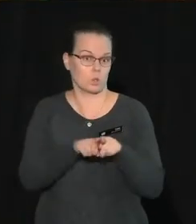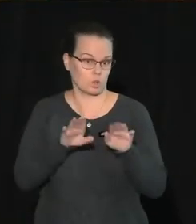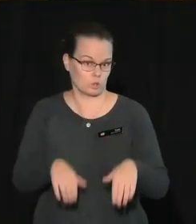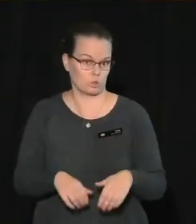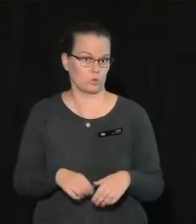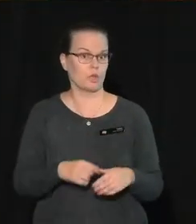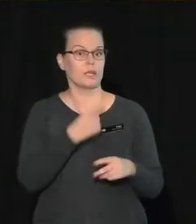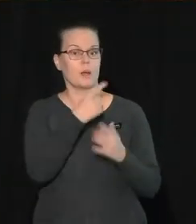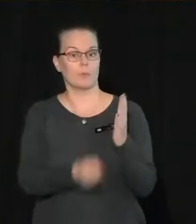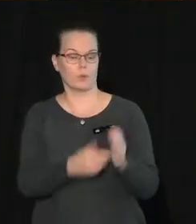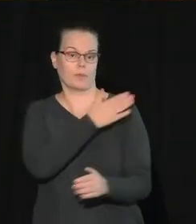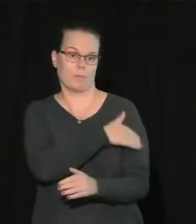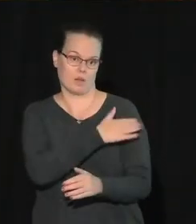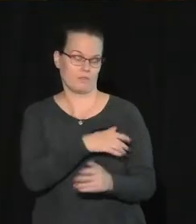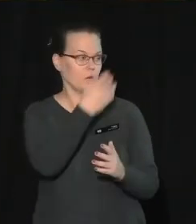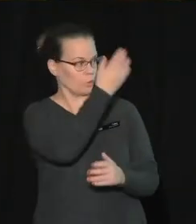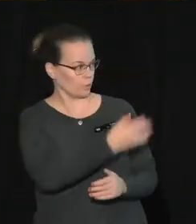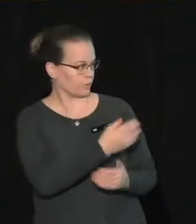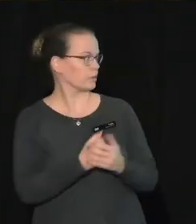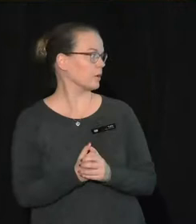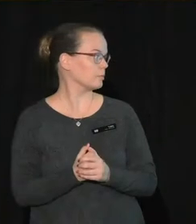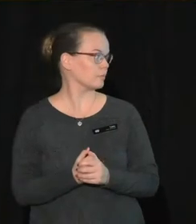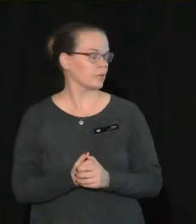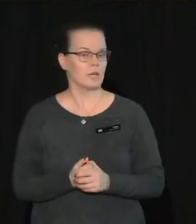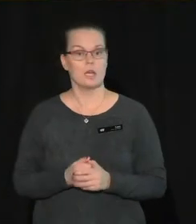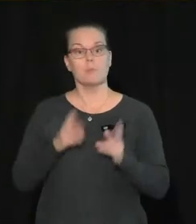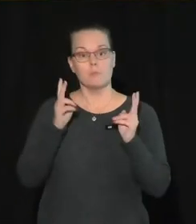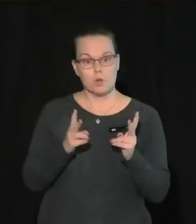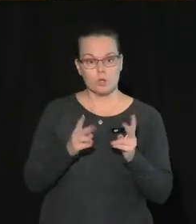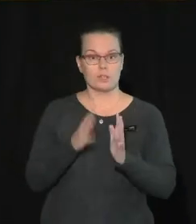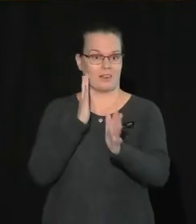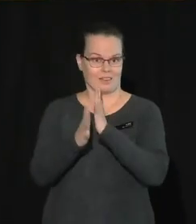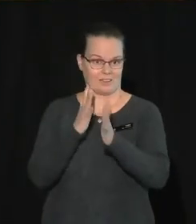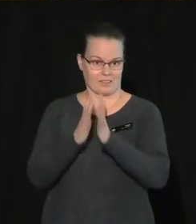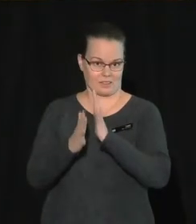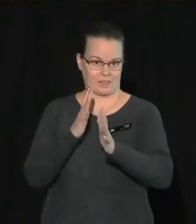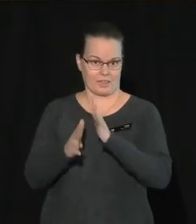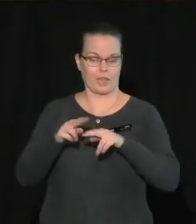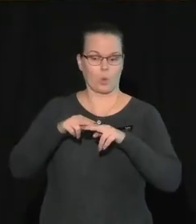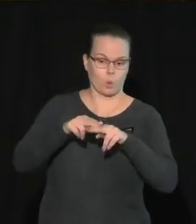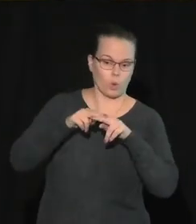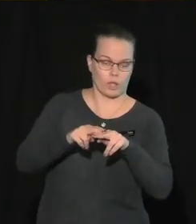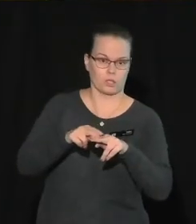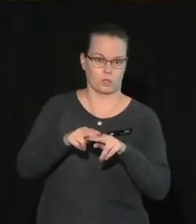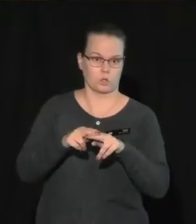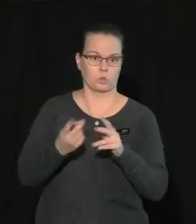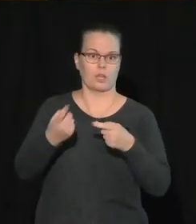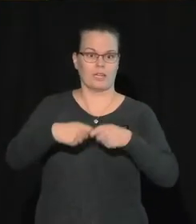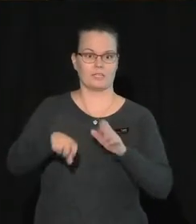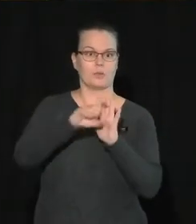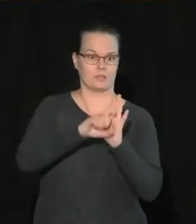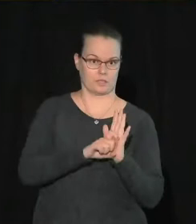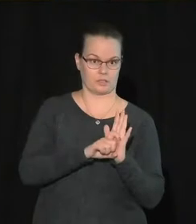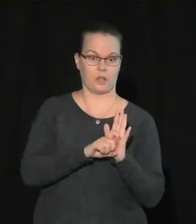of services are those related to transport legislation. We have four modes of